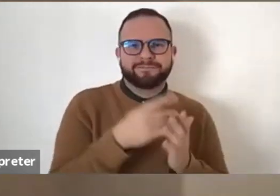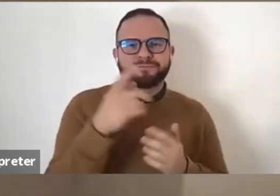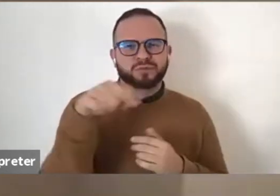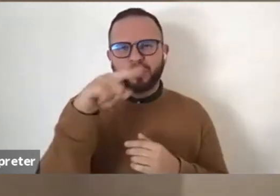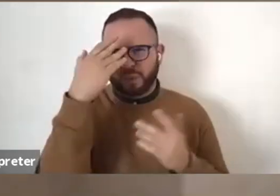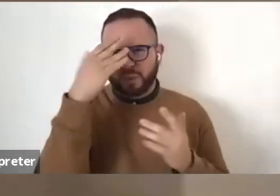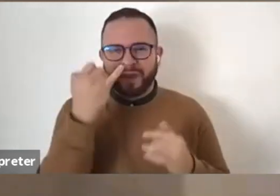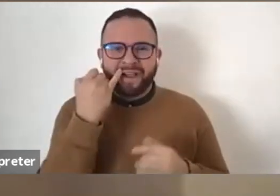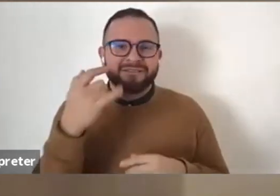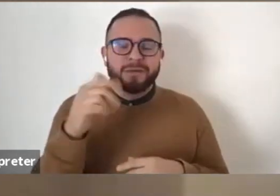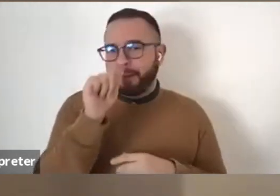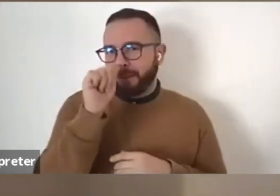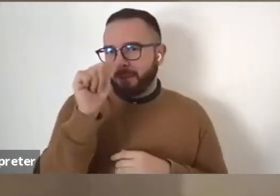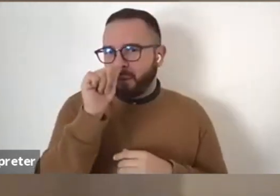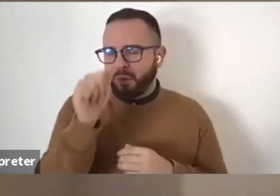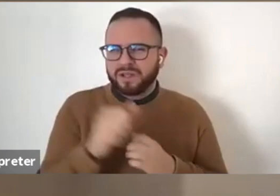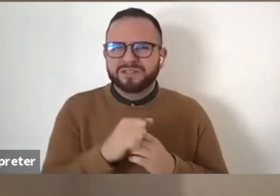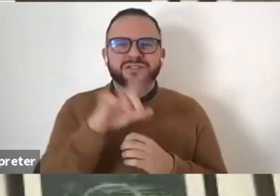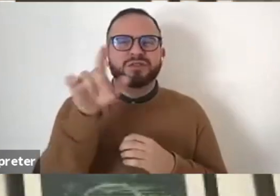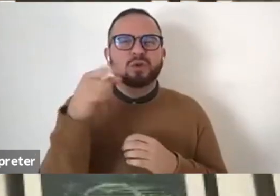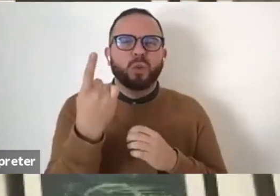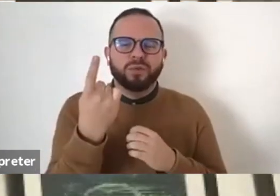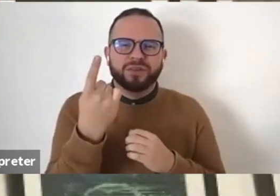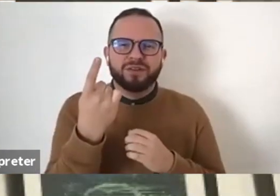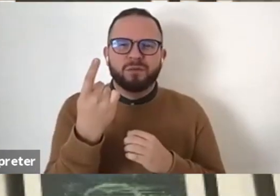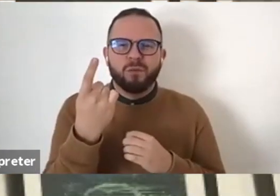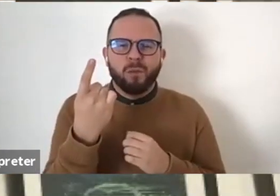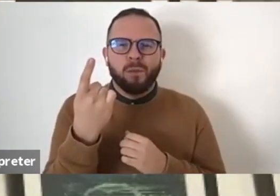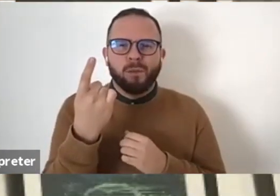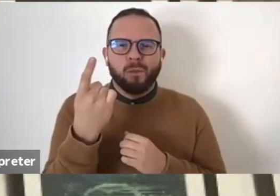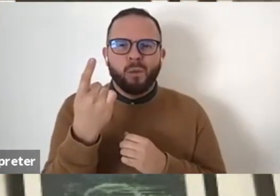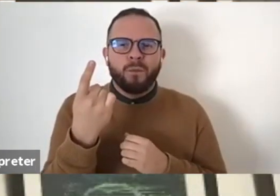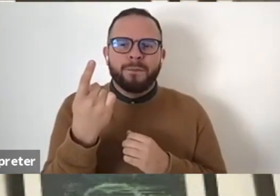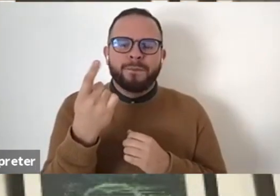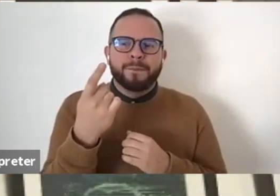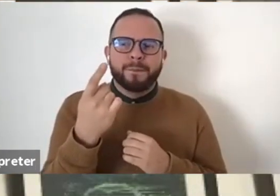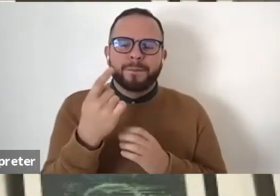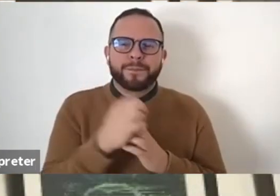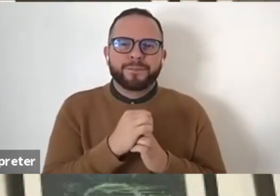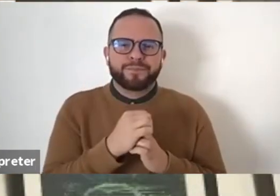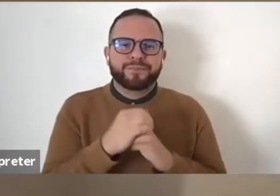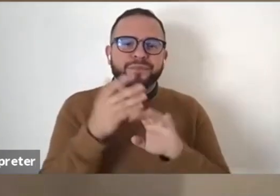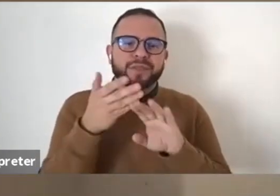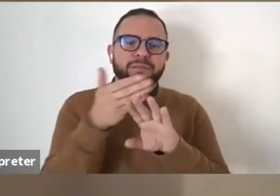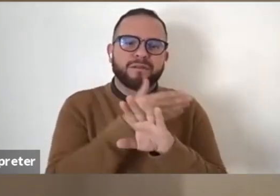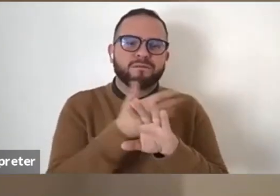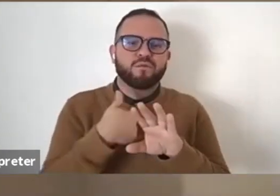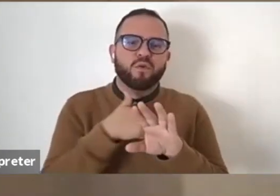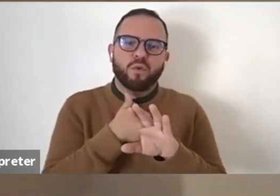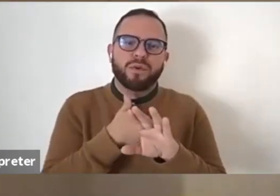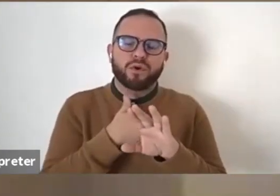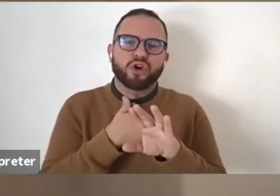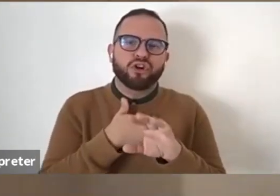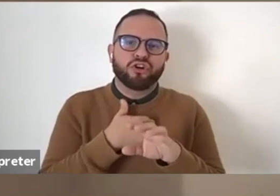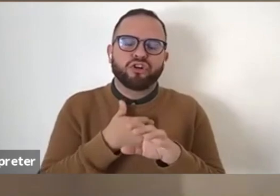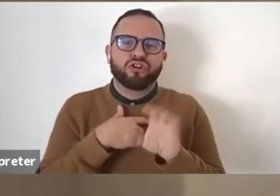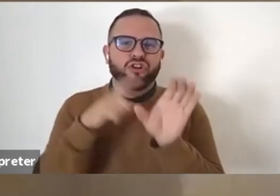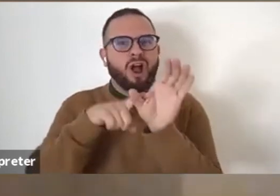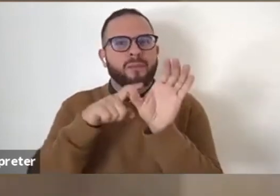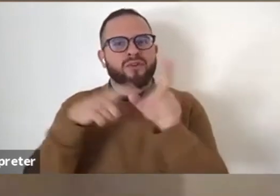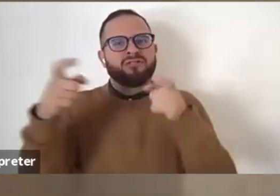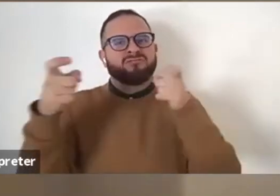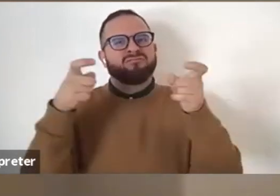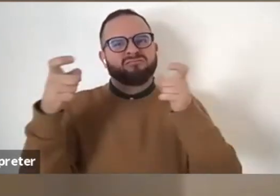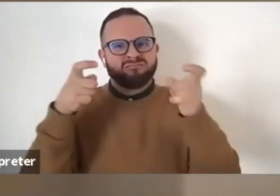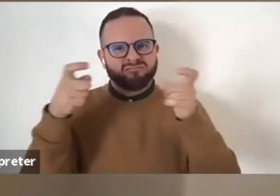capitalist Polish democracy is only 30 years old. Before, we were under communistic regime. So